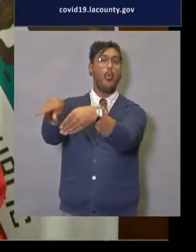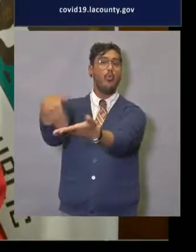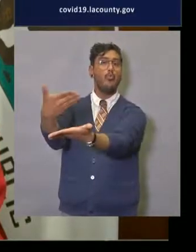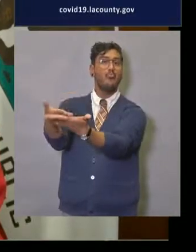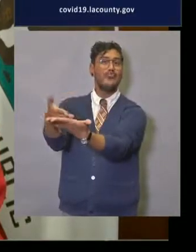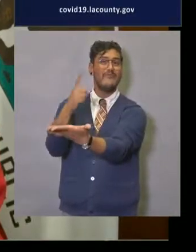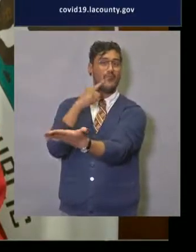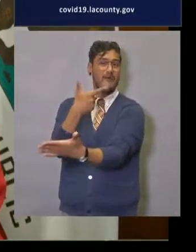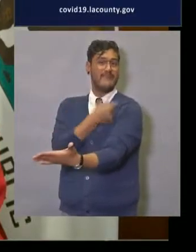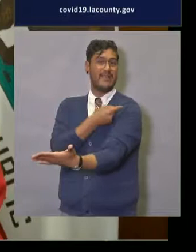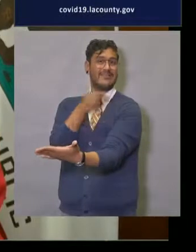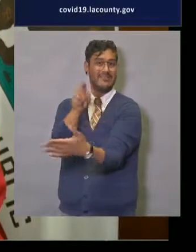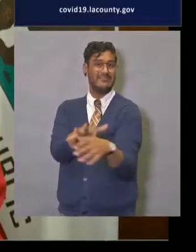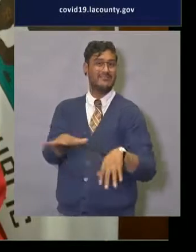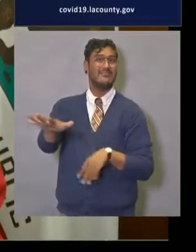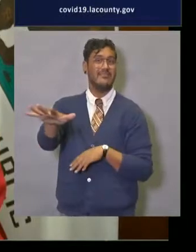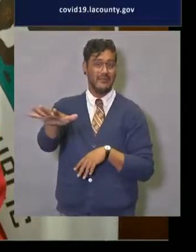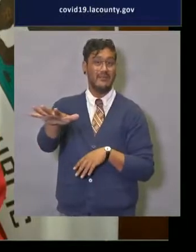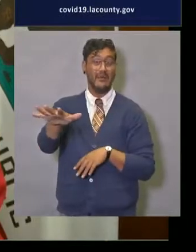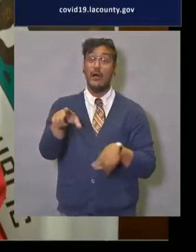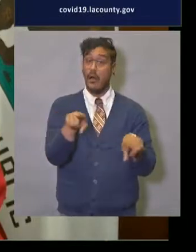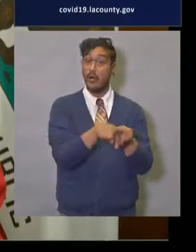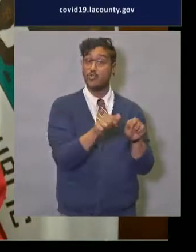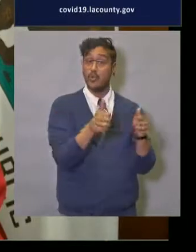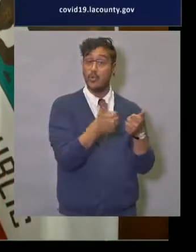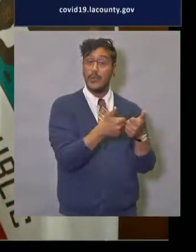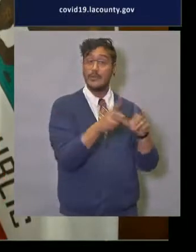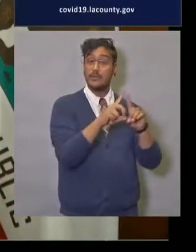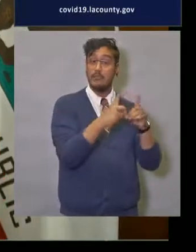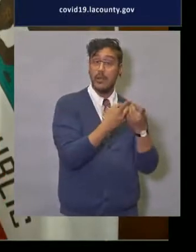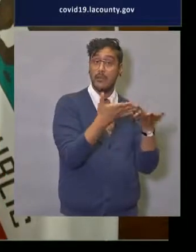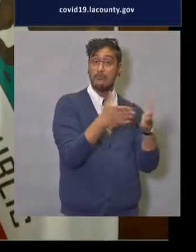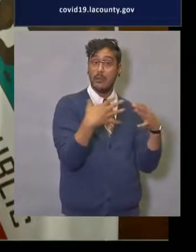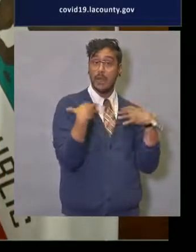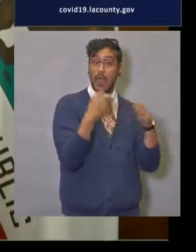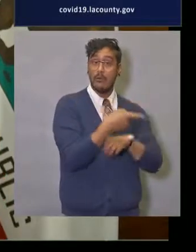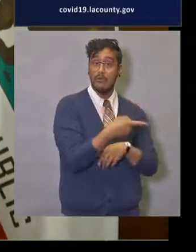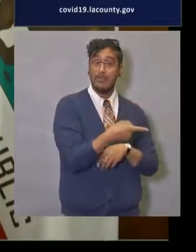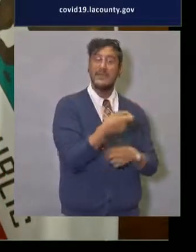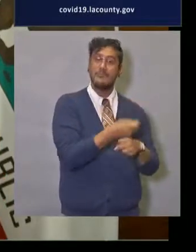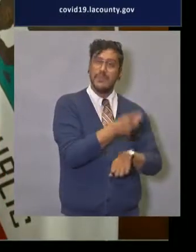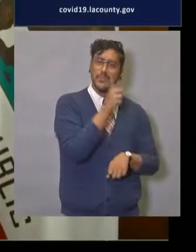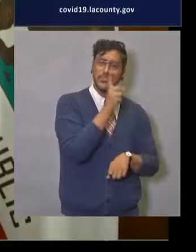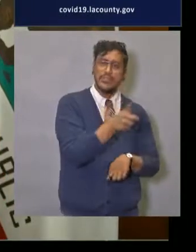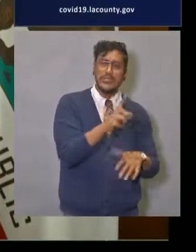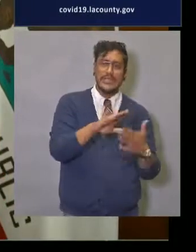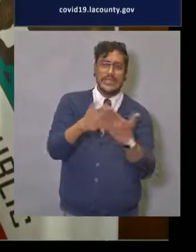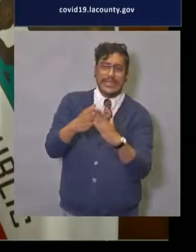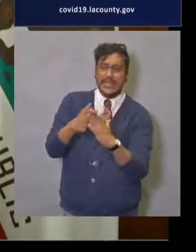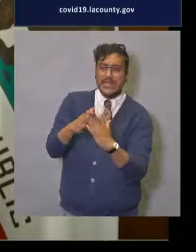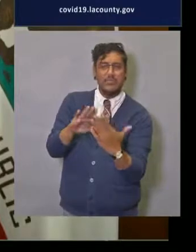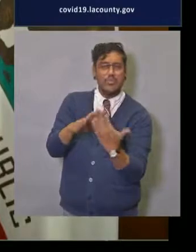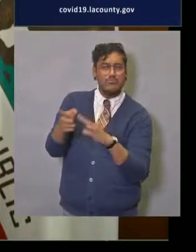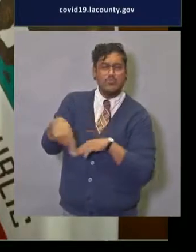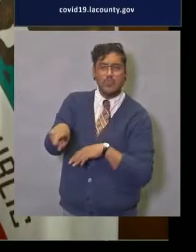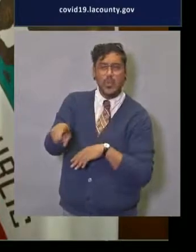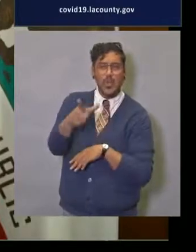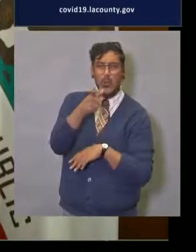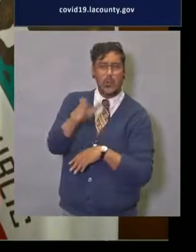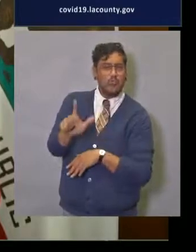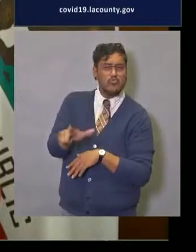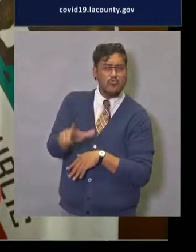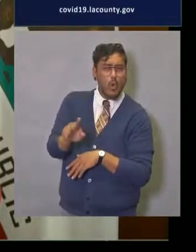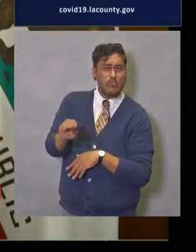working directly with our Department of Public Health to ensure that cities and communities with the lowest vaccination rates receive the